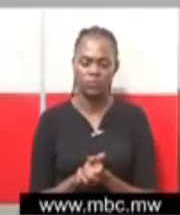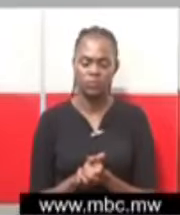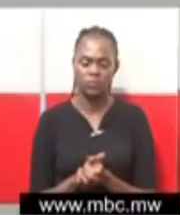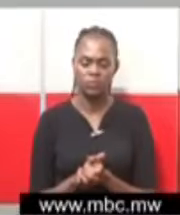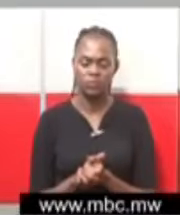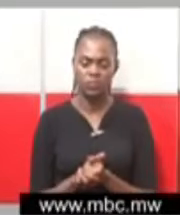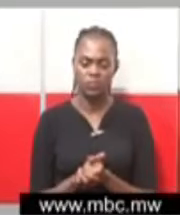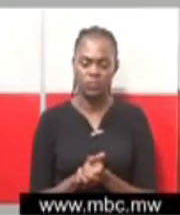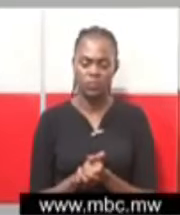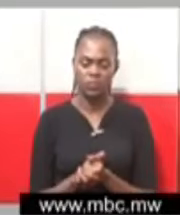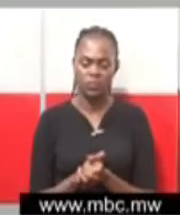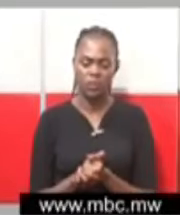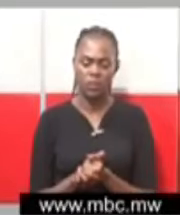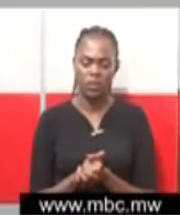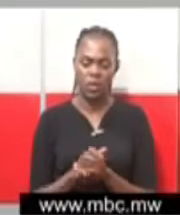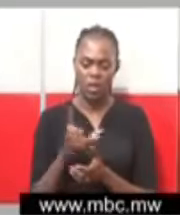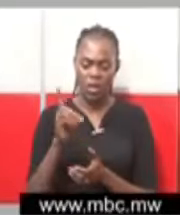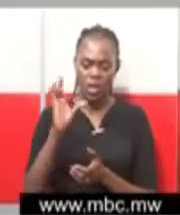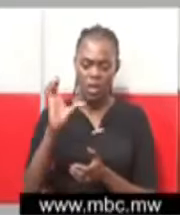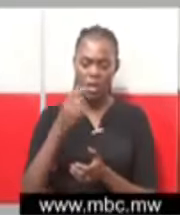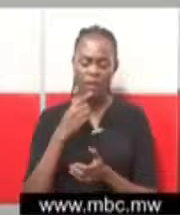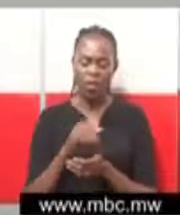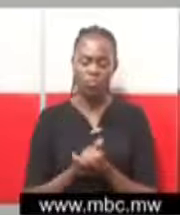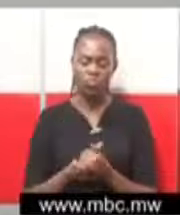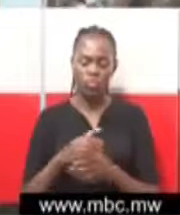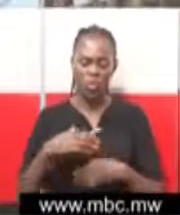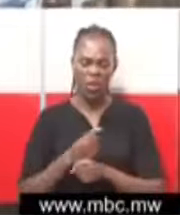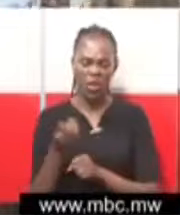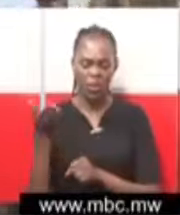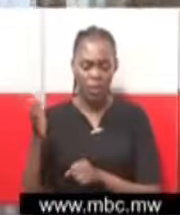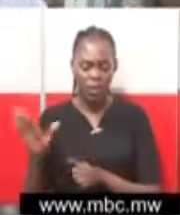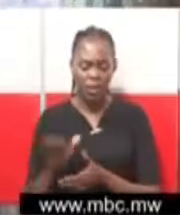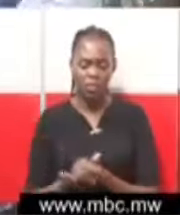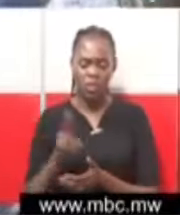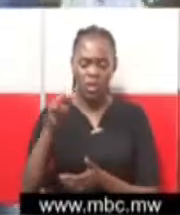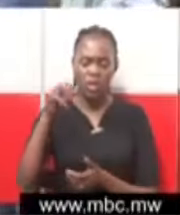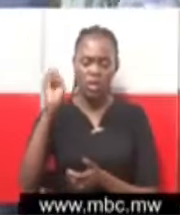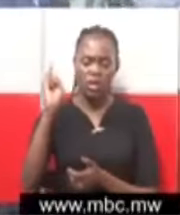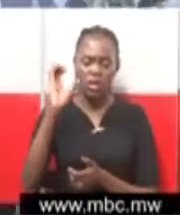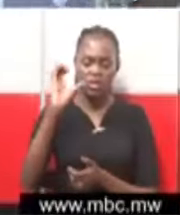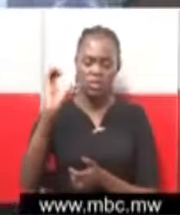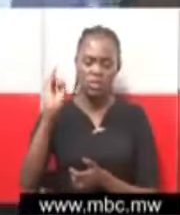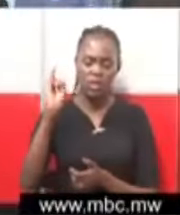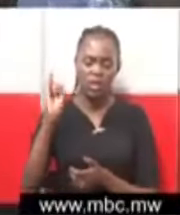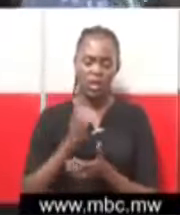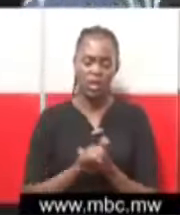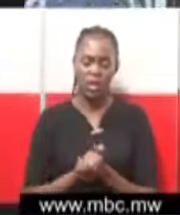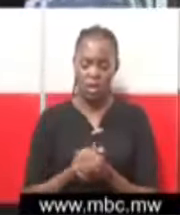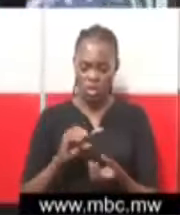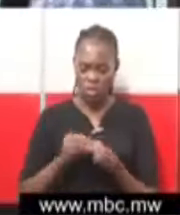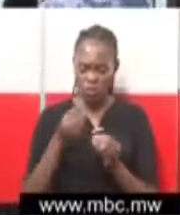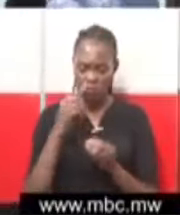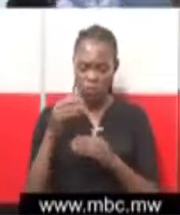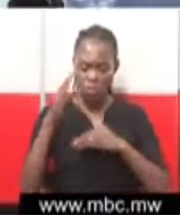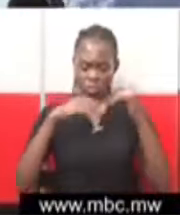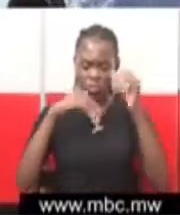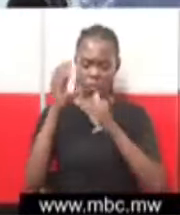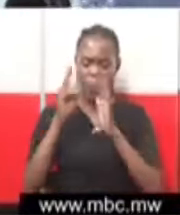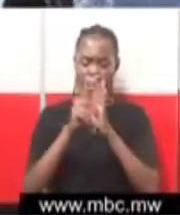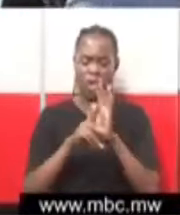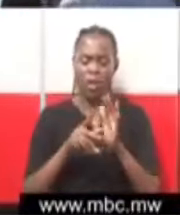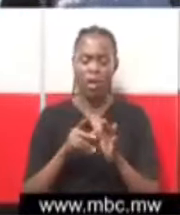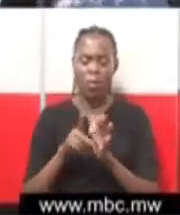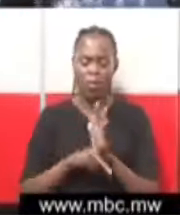The council has also warned the other non-complying parties that NCIC will not relent in ensuring that construction industry